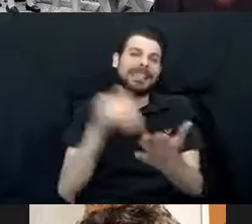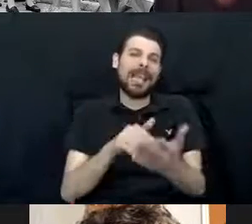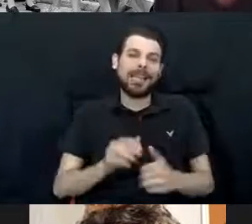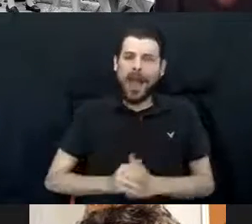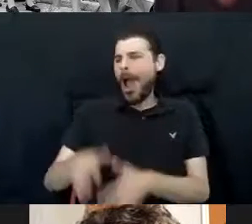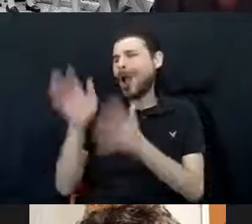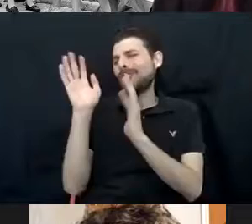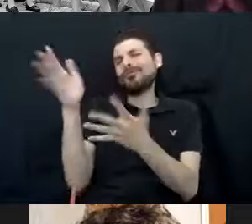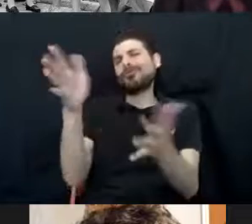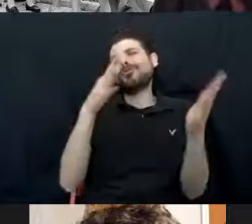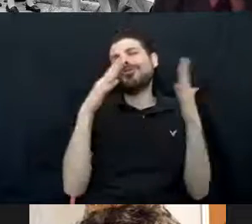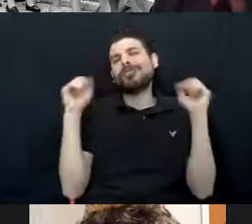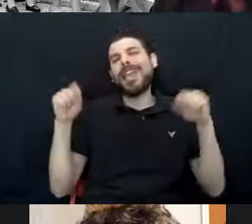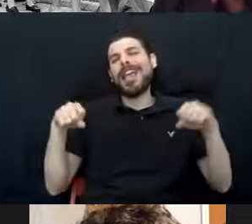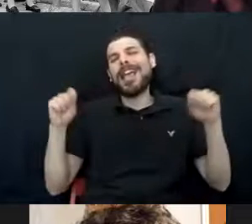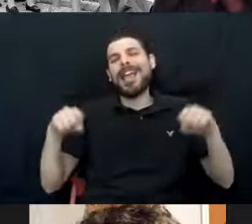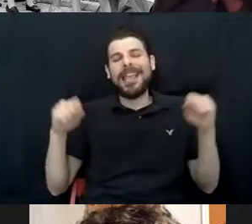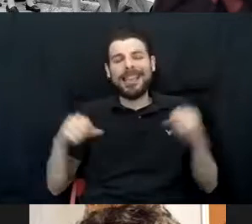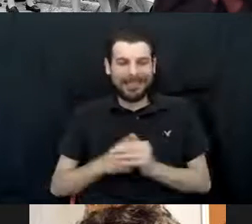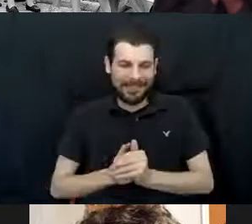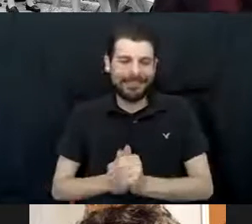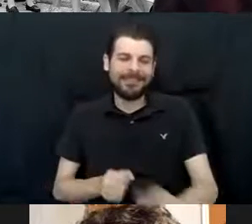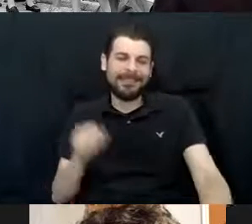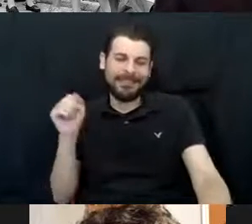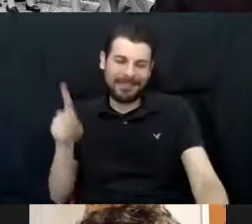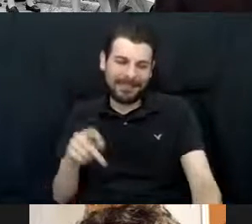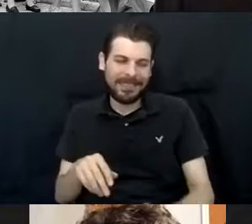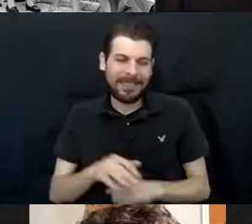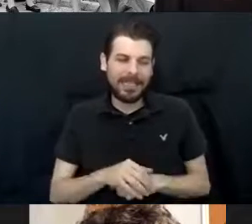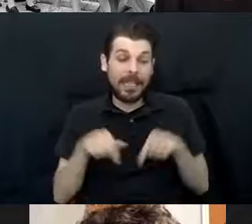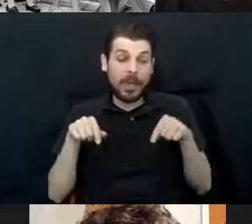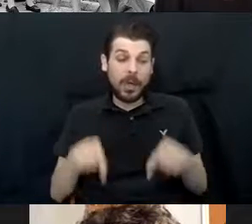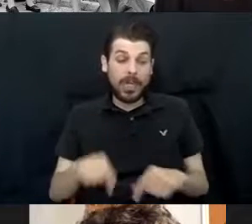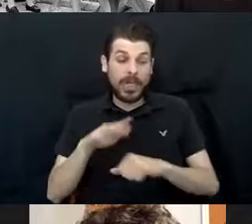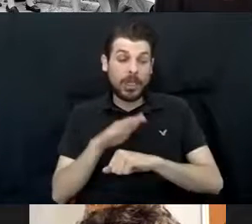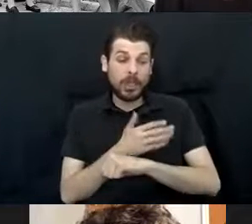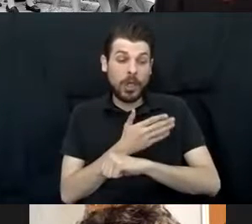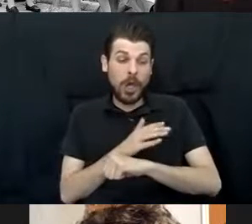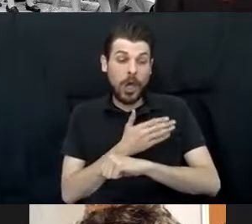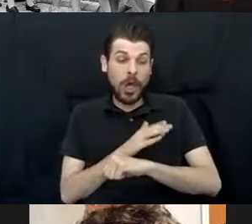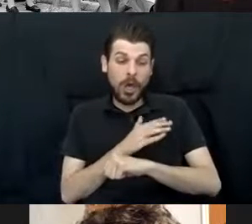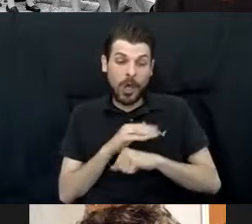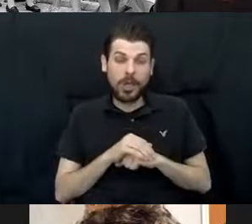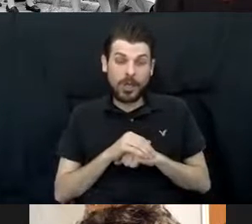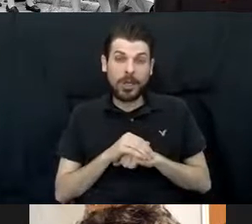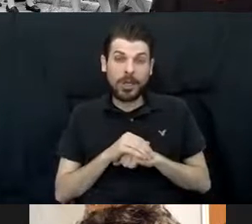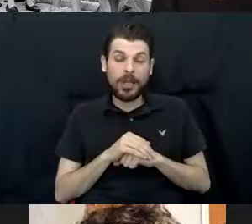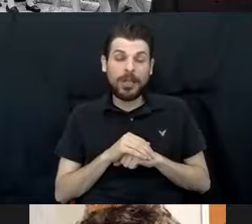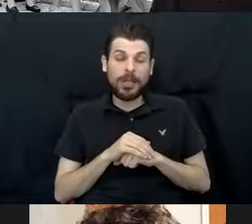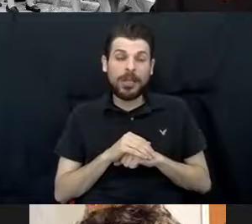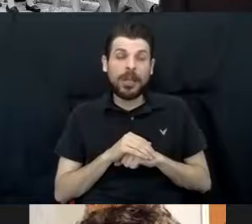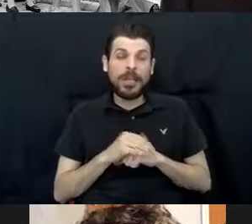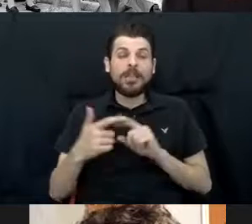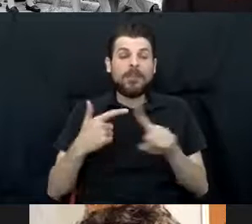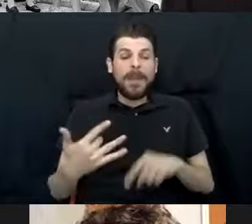yes. All right. This is a song we used to sing in church when we were kids.